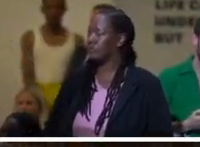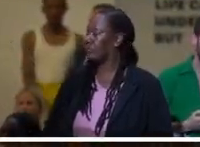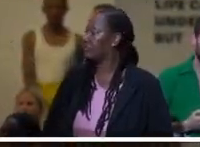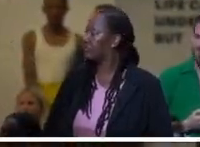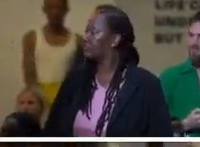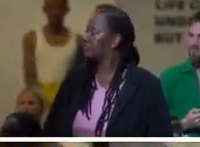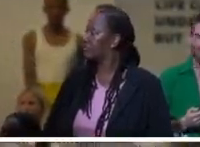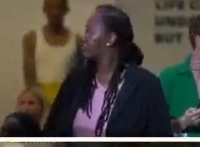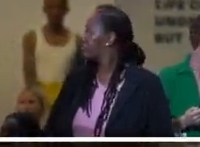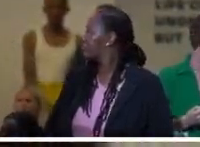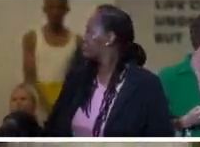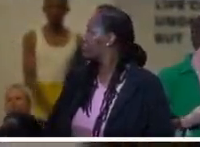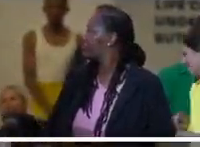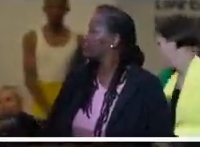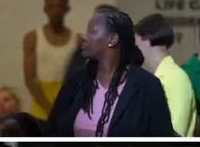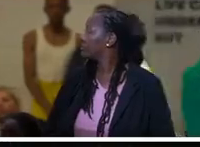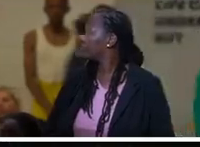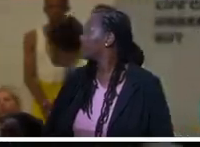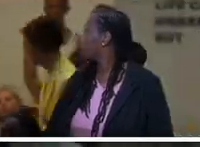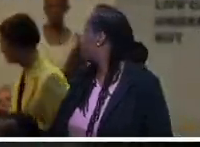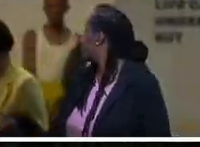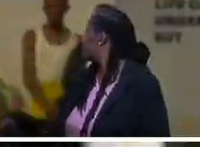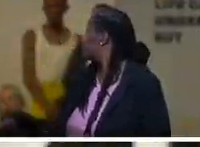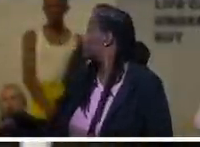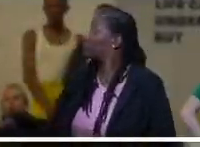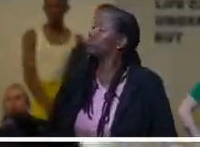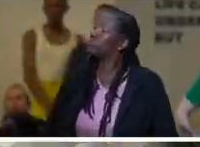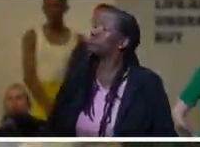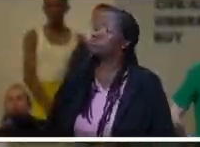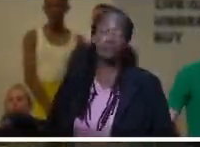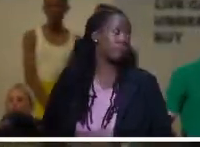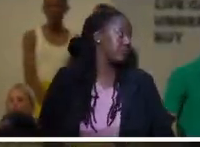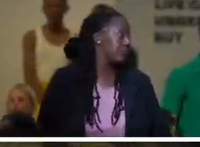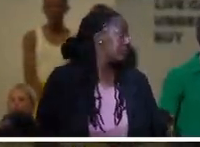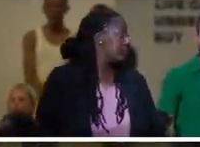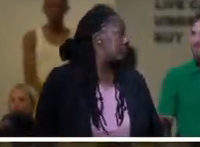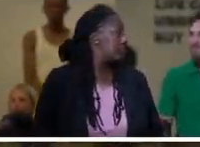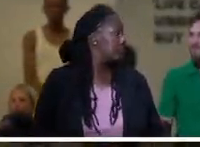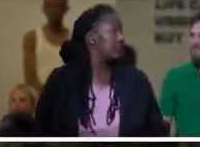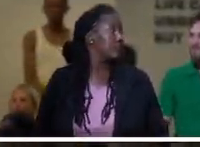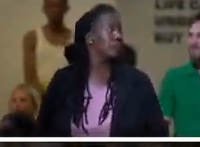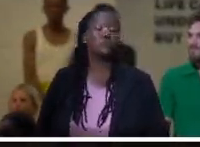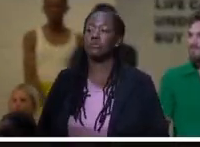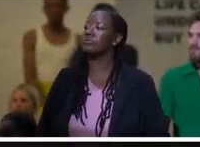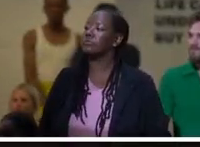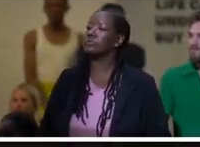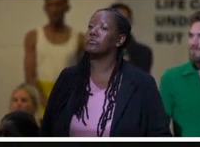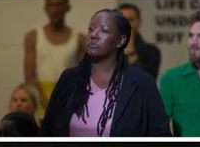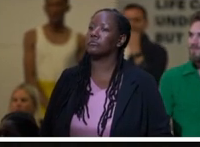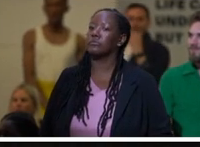Legendary. I'm so, all I really wanna be is an icon or a statement. No, it's legendary.